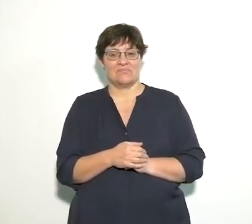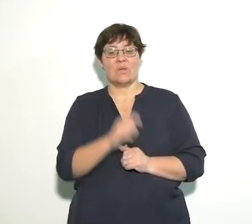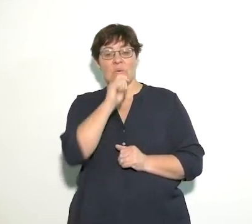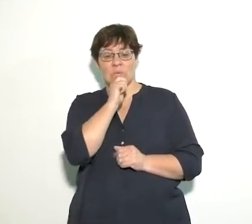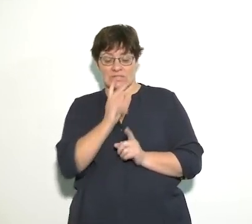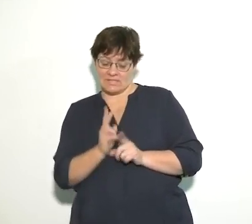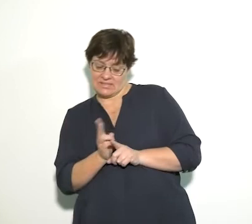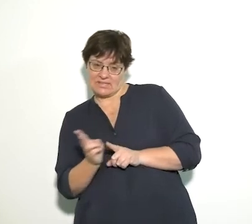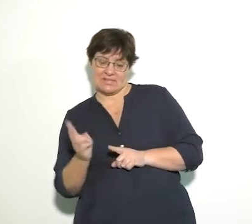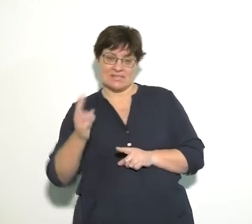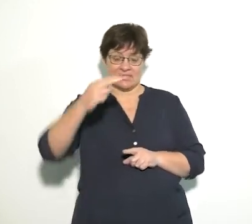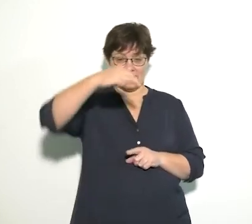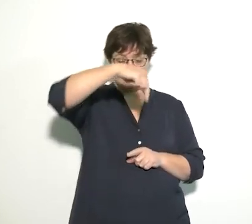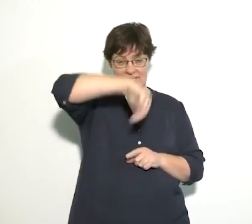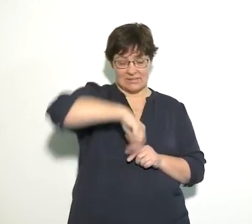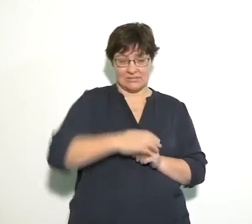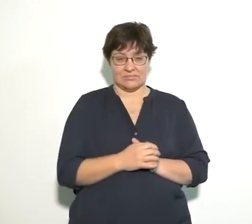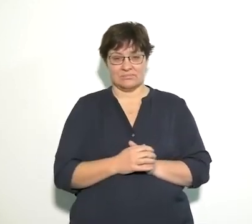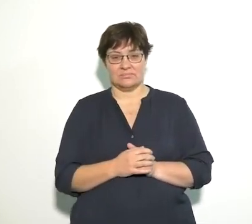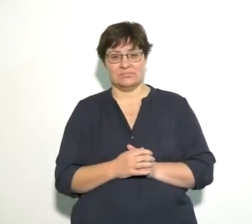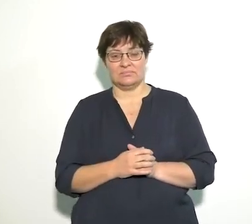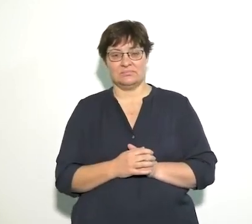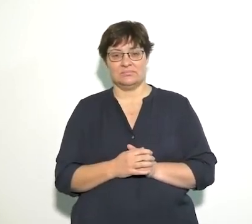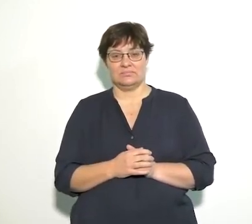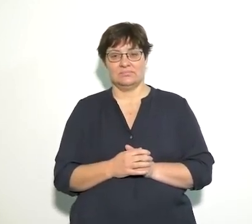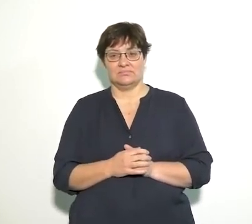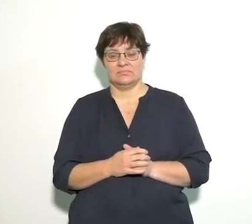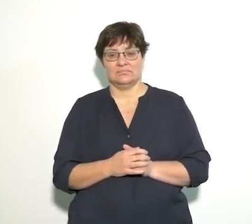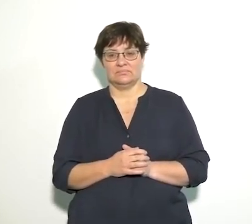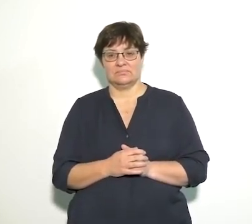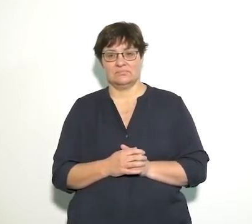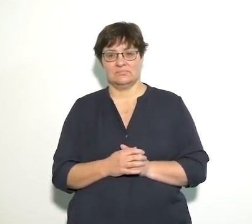Then, using your pair of scissors, you are going to cut it out.